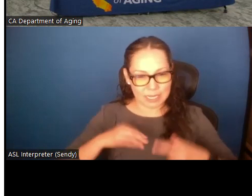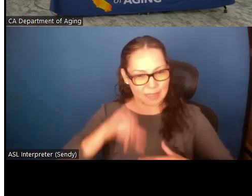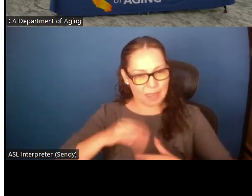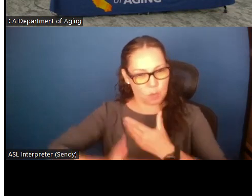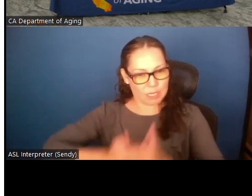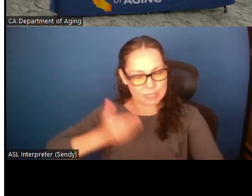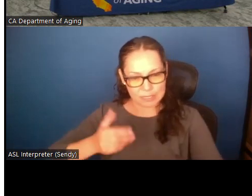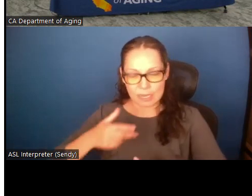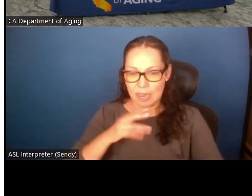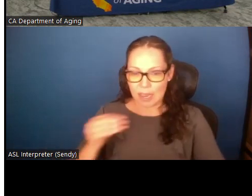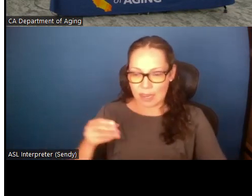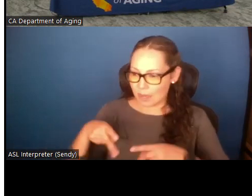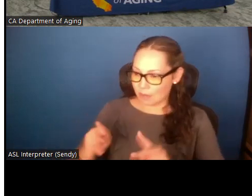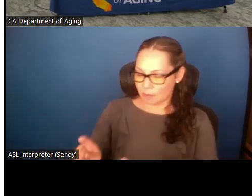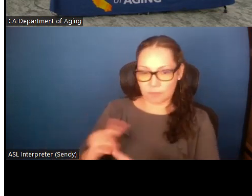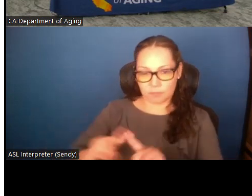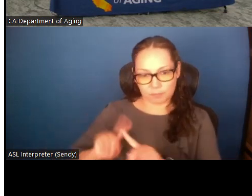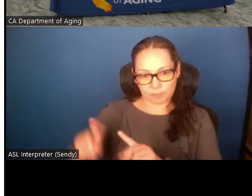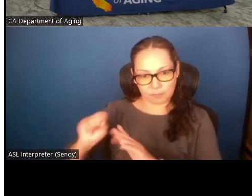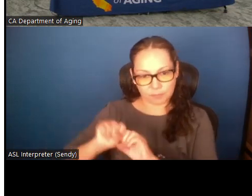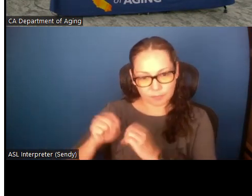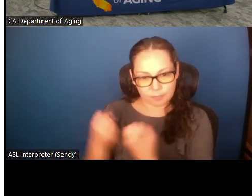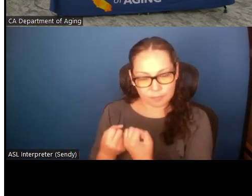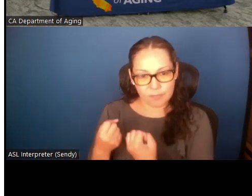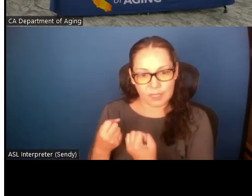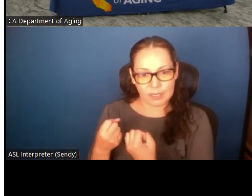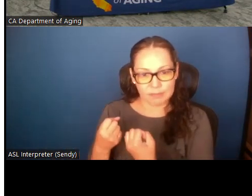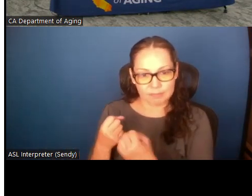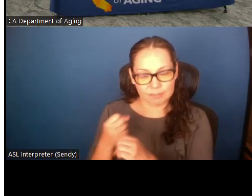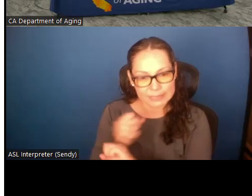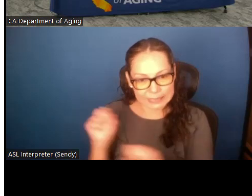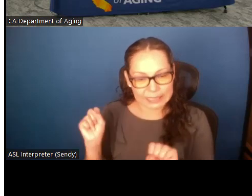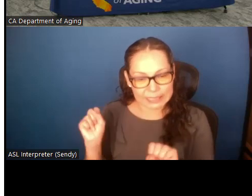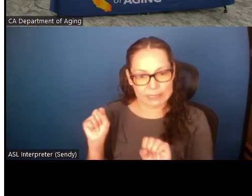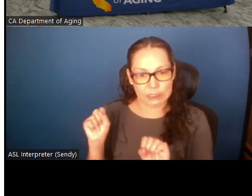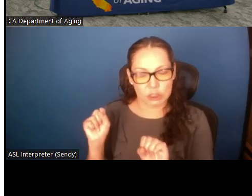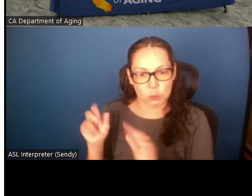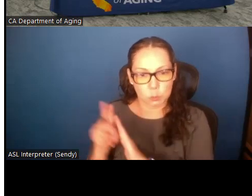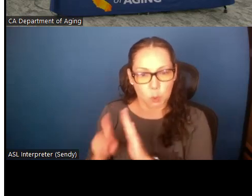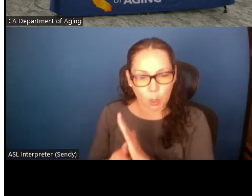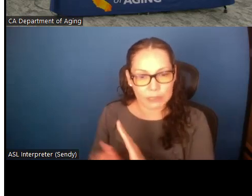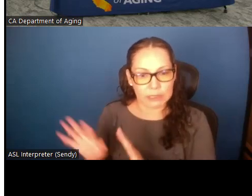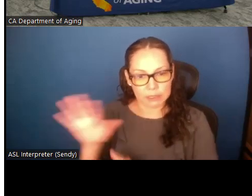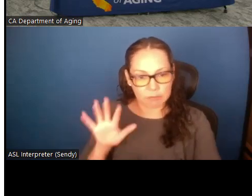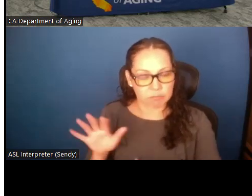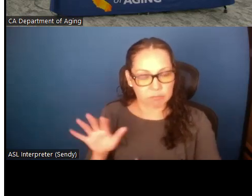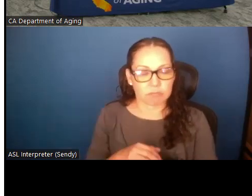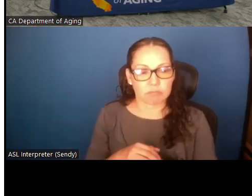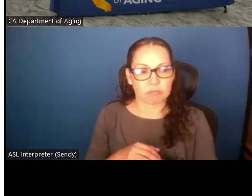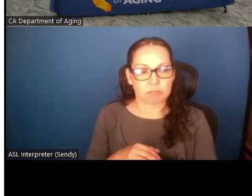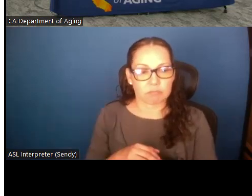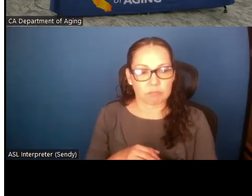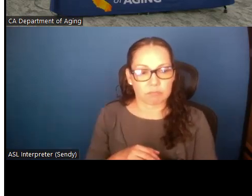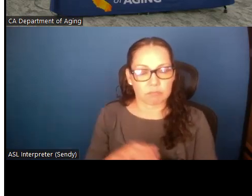permitting different safety protocols as a result of staffing levels. The proposed principle has been revised